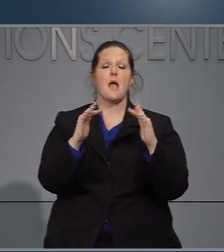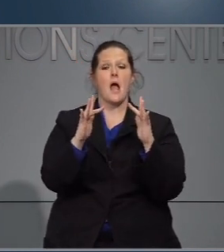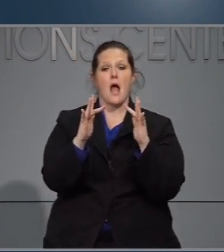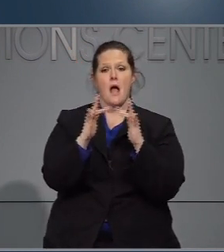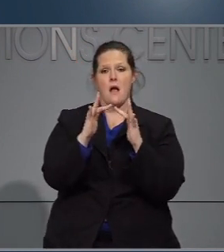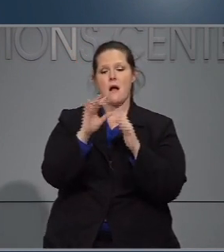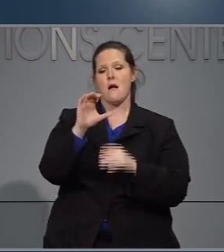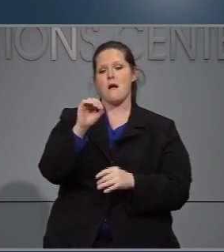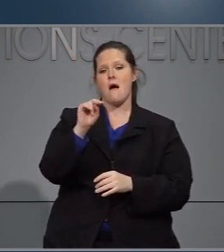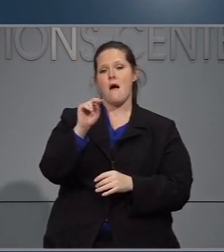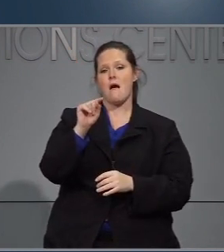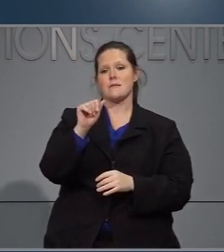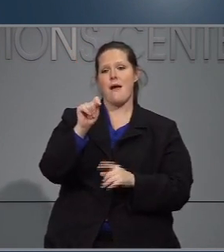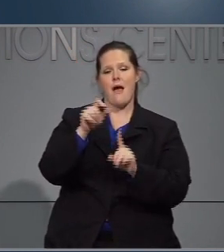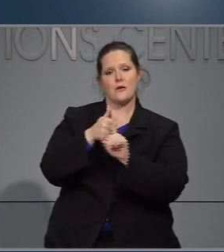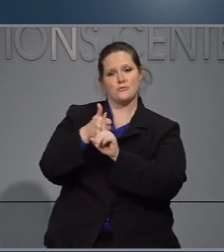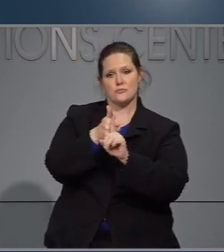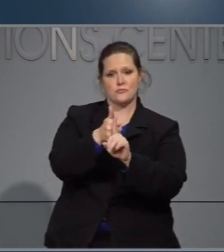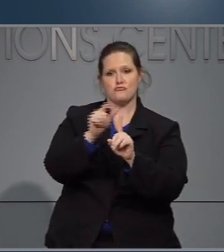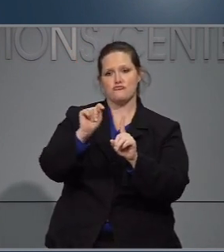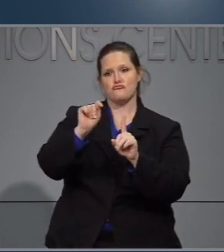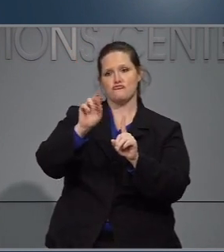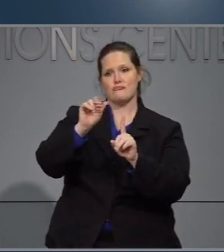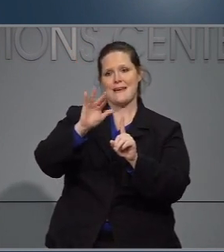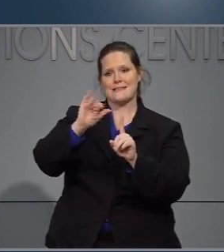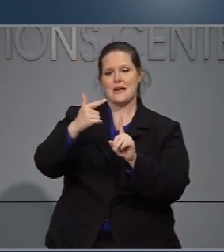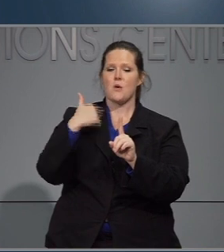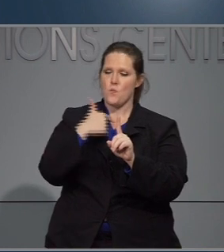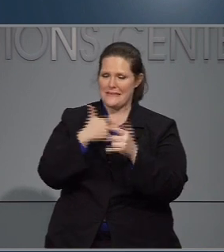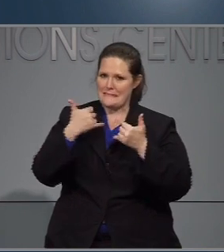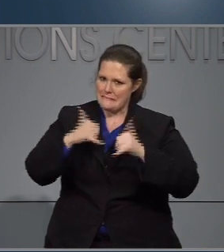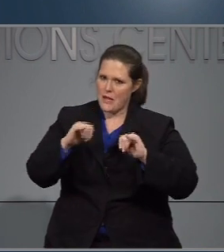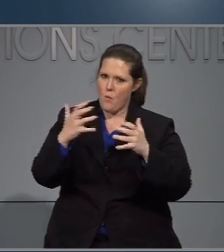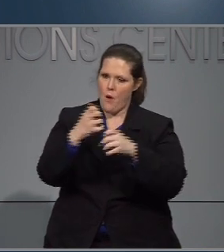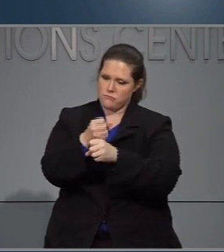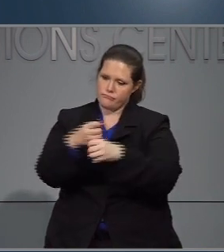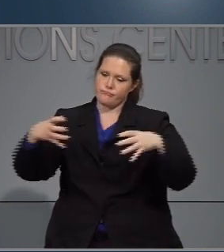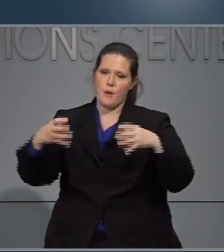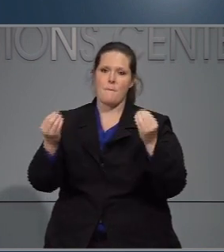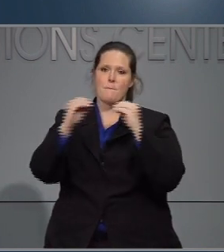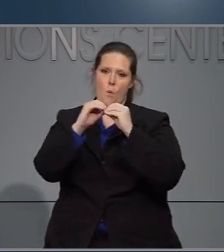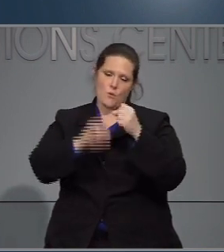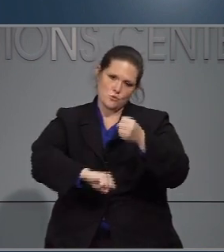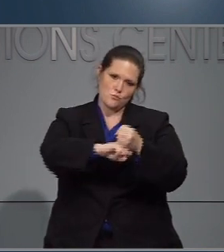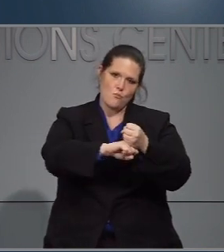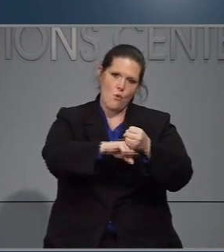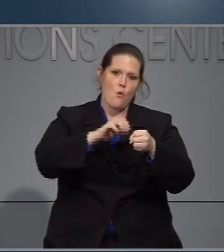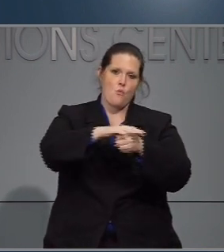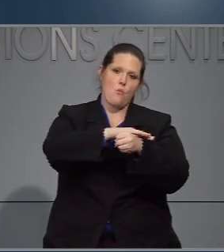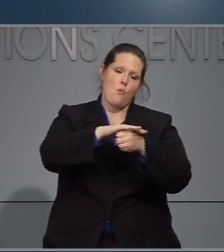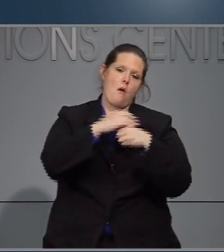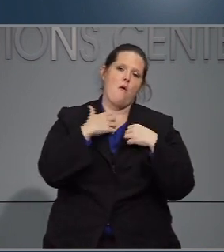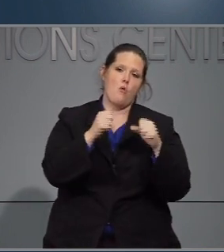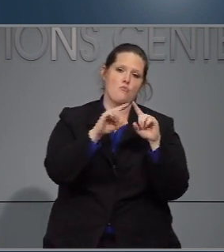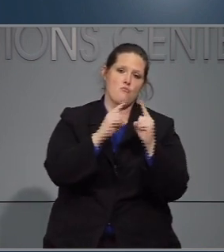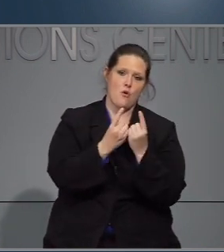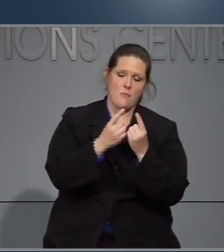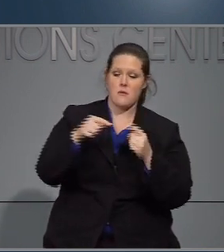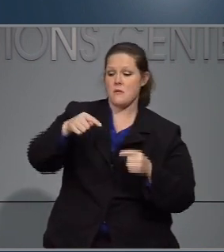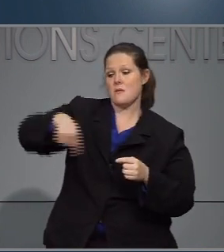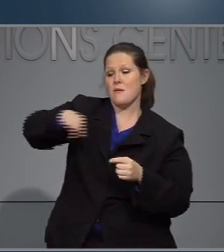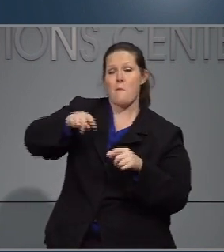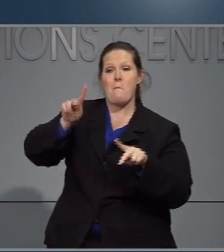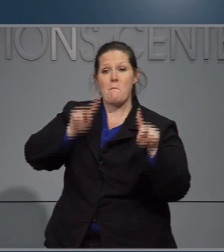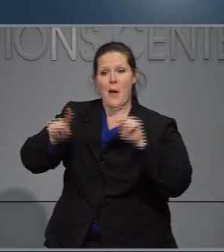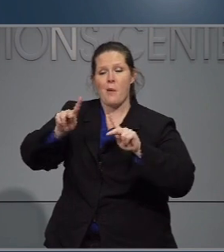of our local health departments and meet their ongoing needs. These COVID-19 community team members reflect the diversity of the